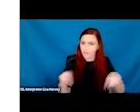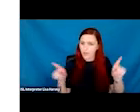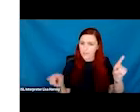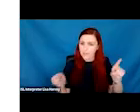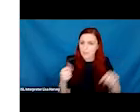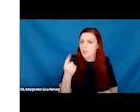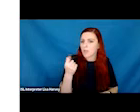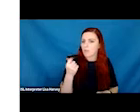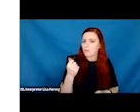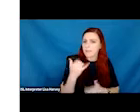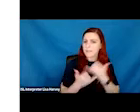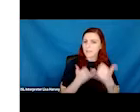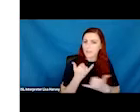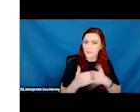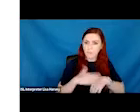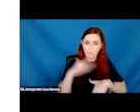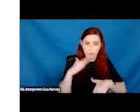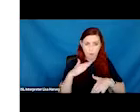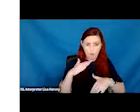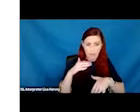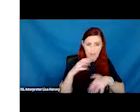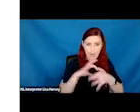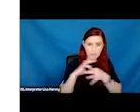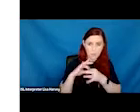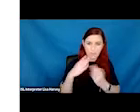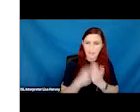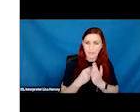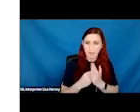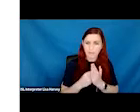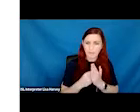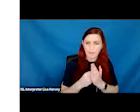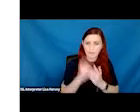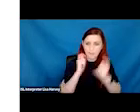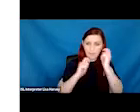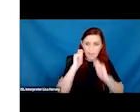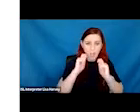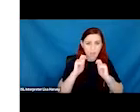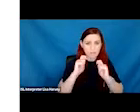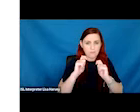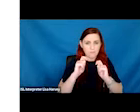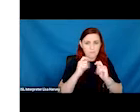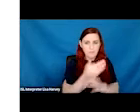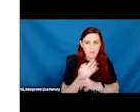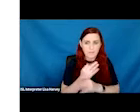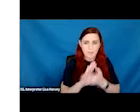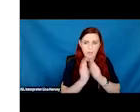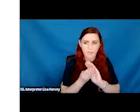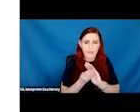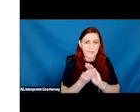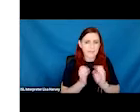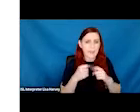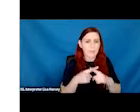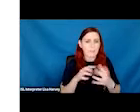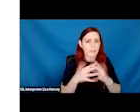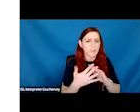largely influenced by economic considerations, families have once again become intergenerational as adult children remain in the family